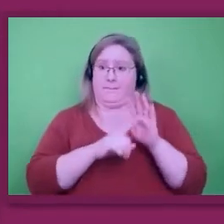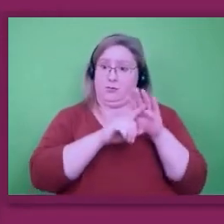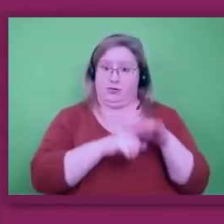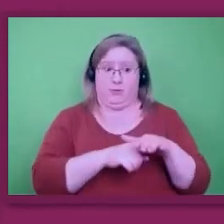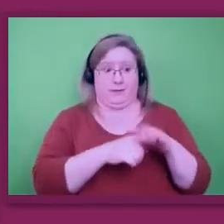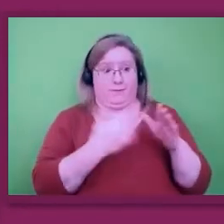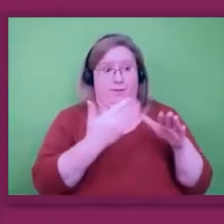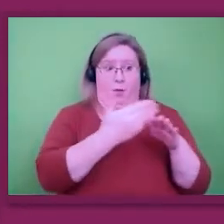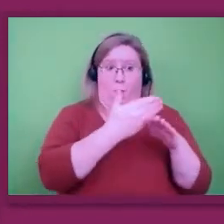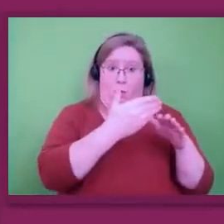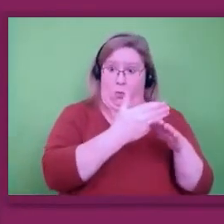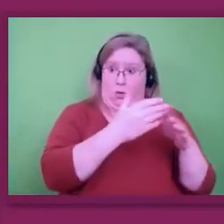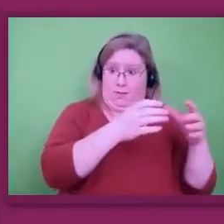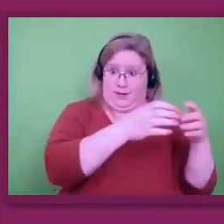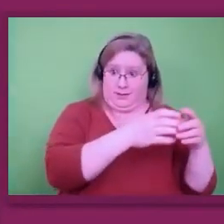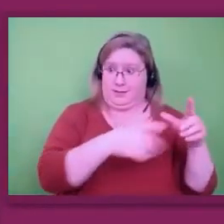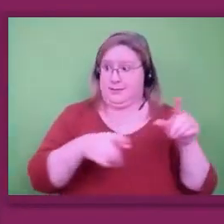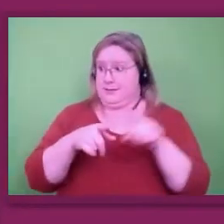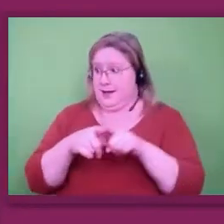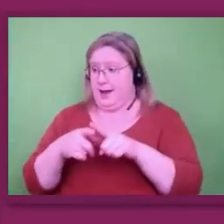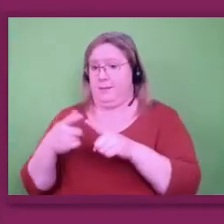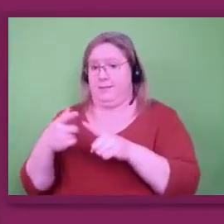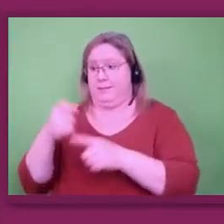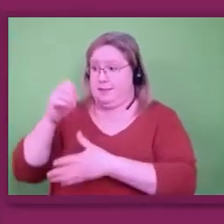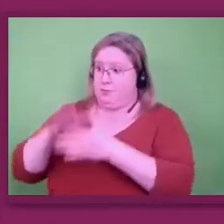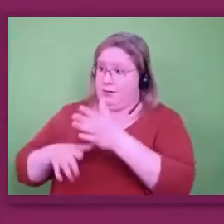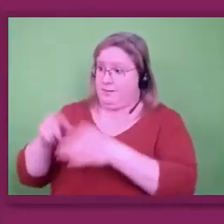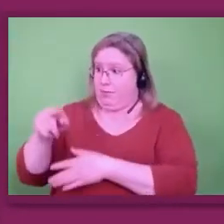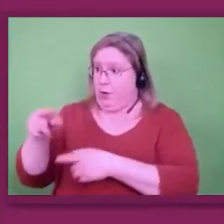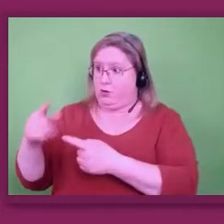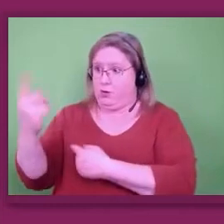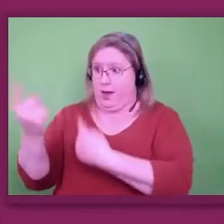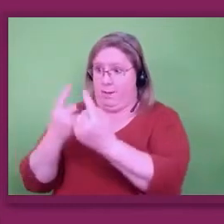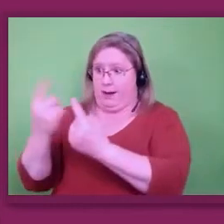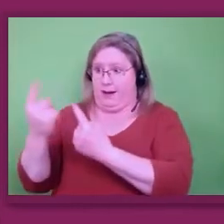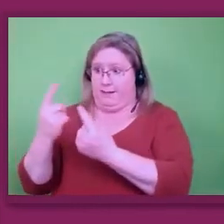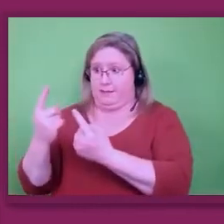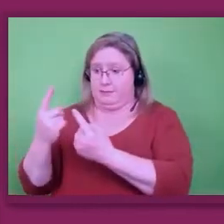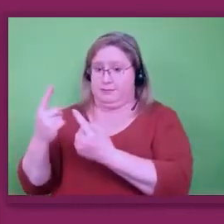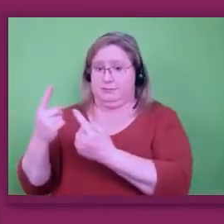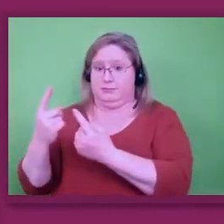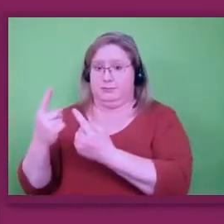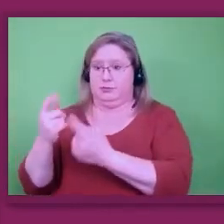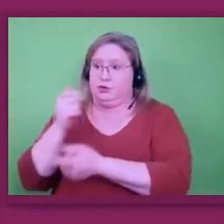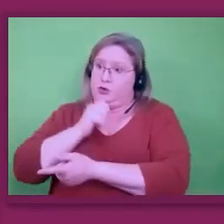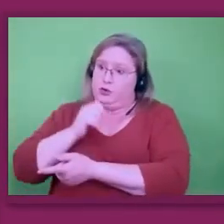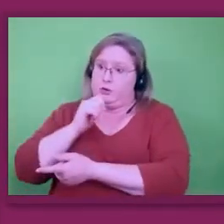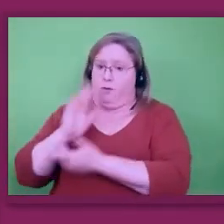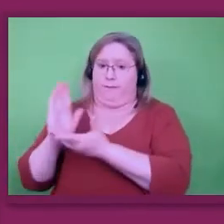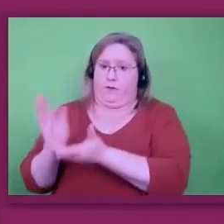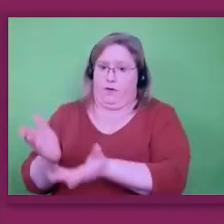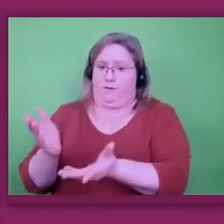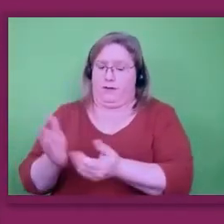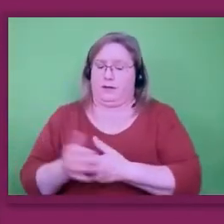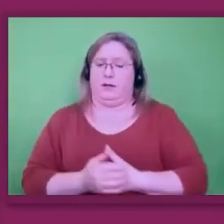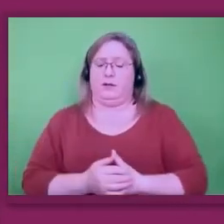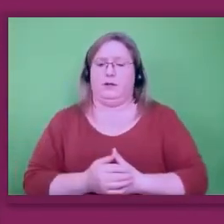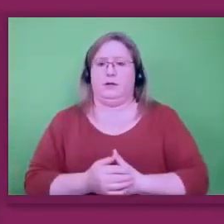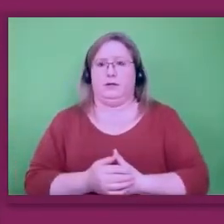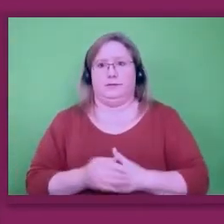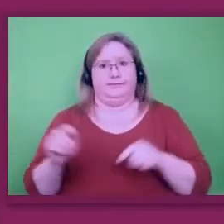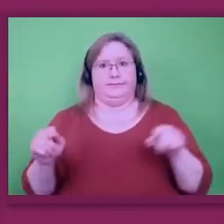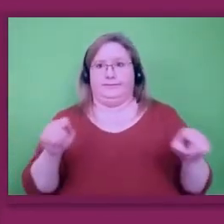trying to access care, it also reflects the sorts of experiences that people are having within that workforce, and that there